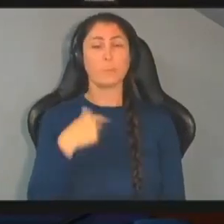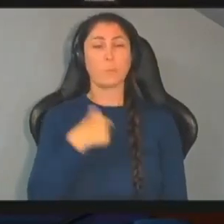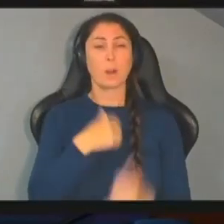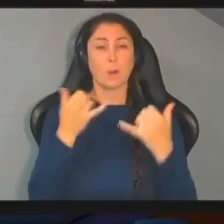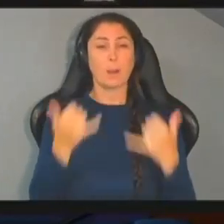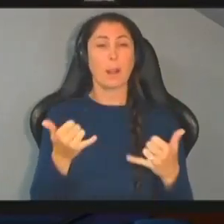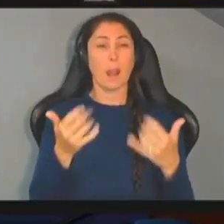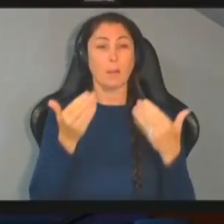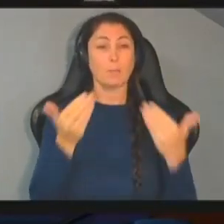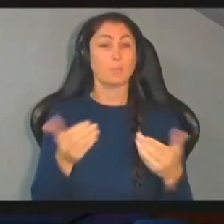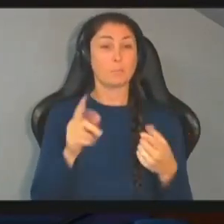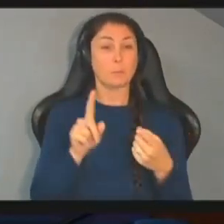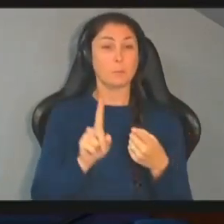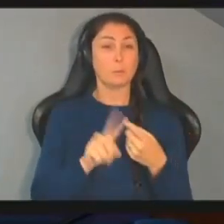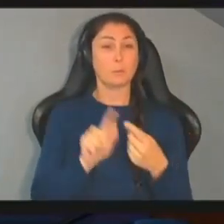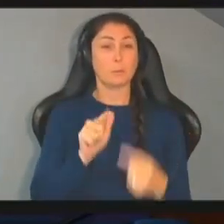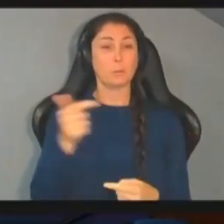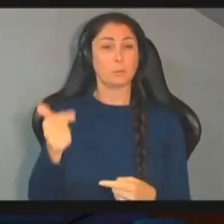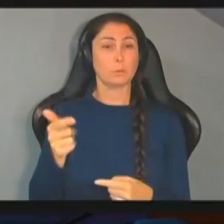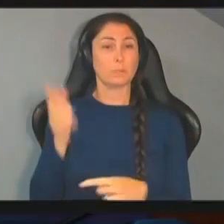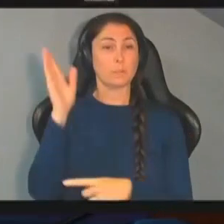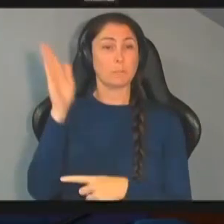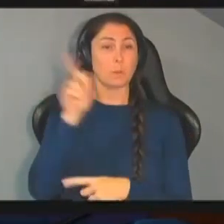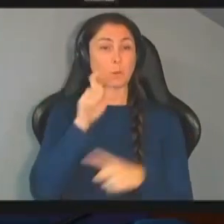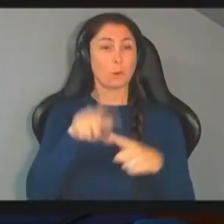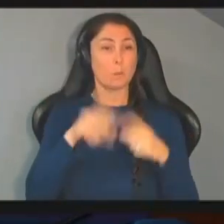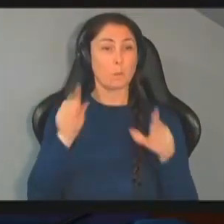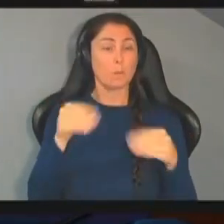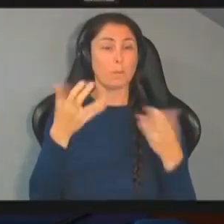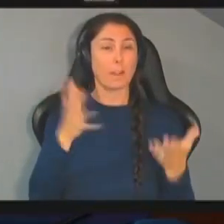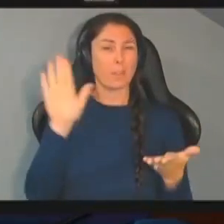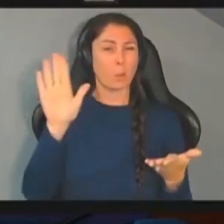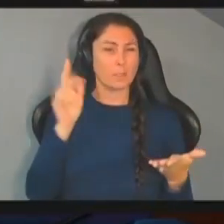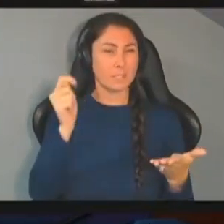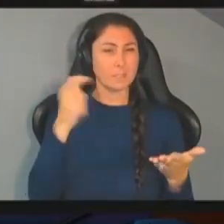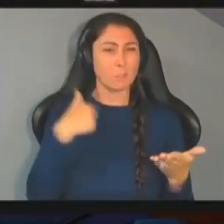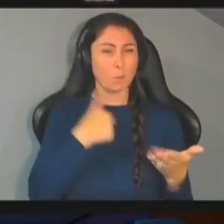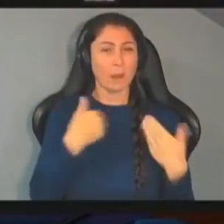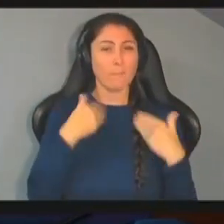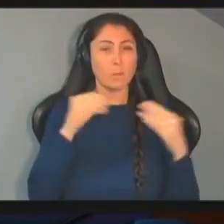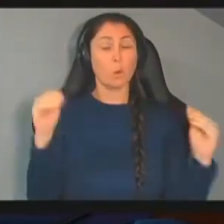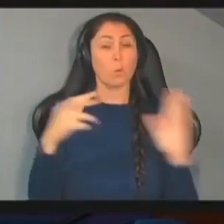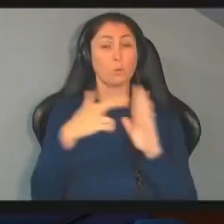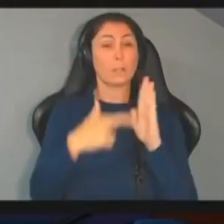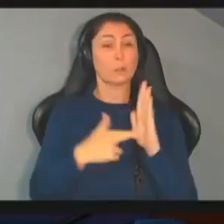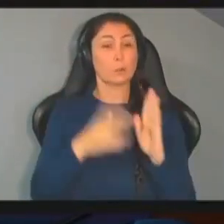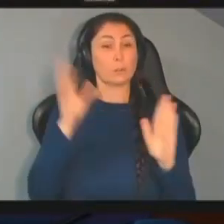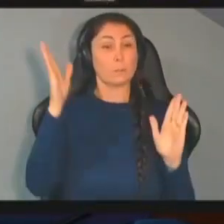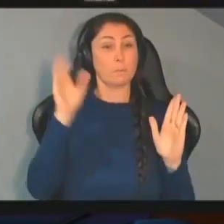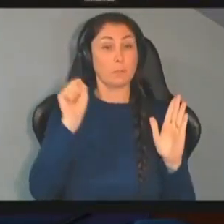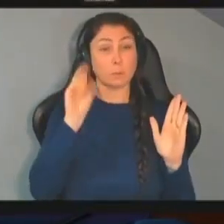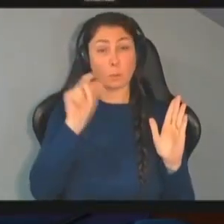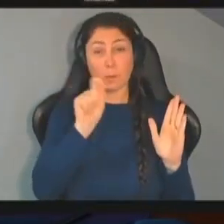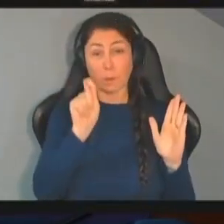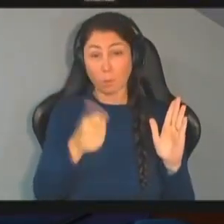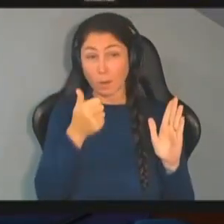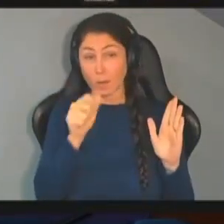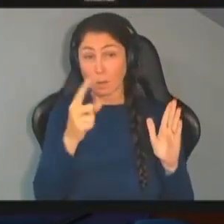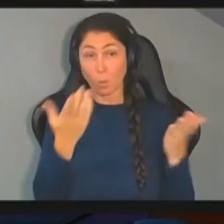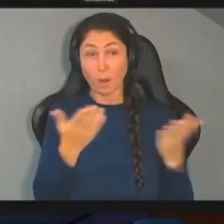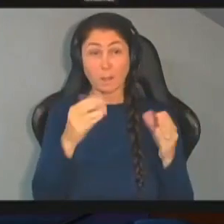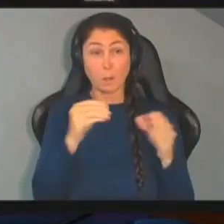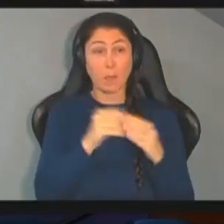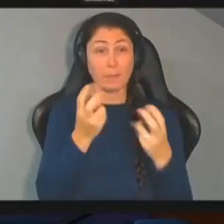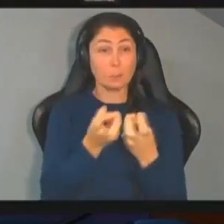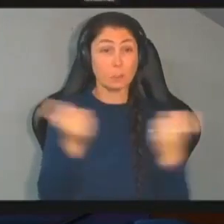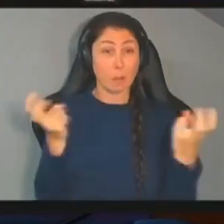to speakers who wish to provide testimony. We have no registered speakers. Therefore, if there's anyone with us in chambers wishing to